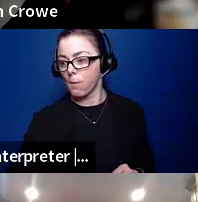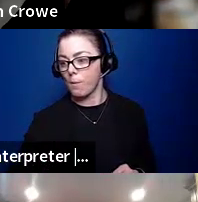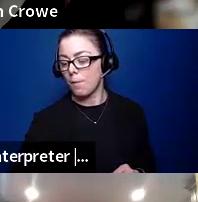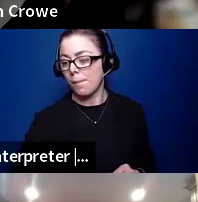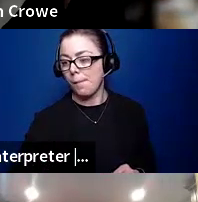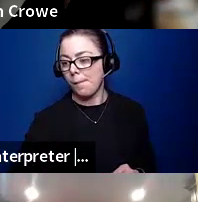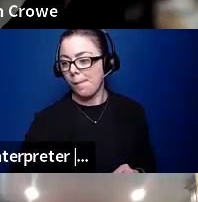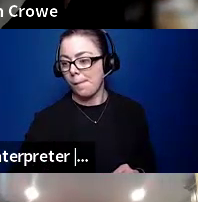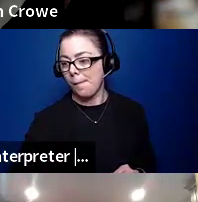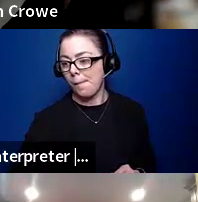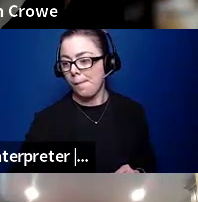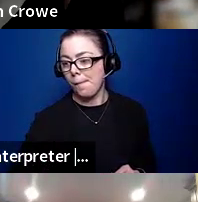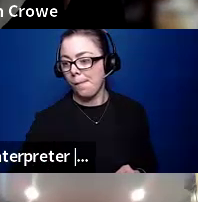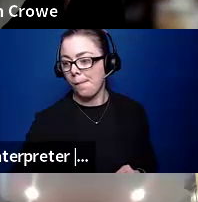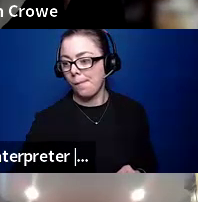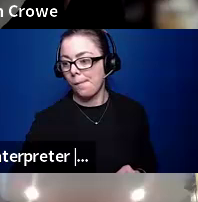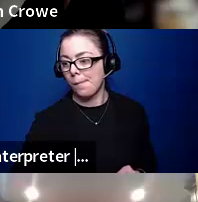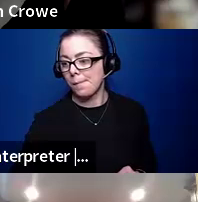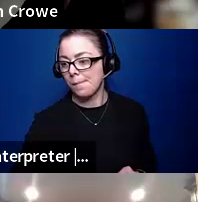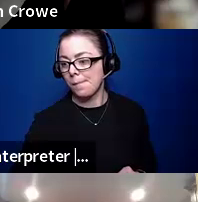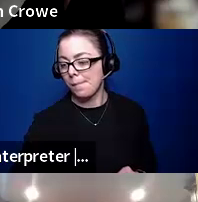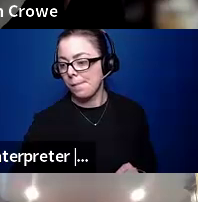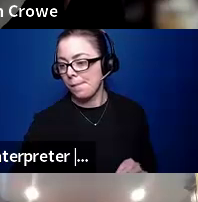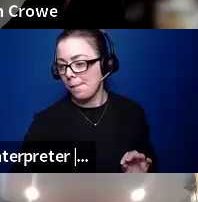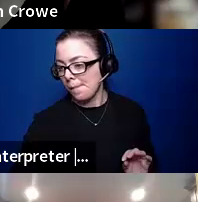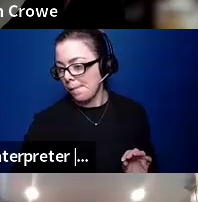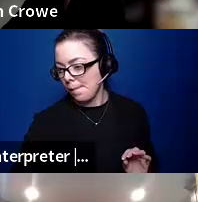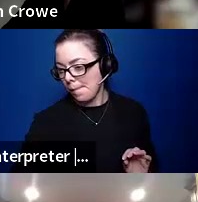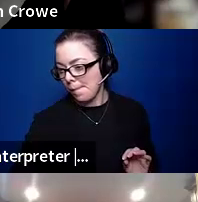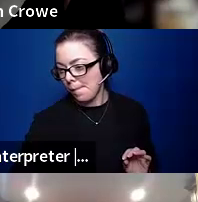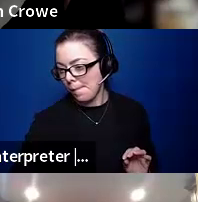Oh, I'll ask you to mute here. Unmute.